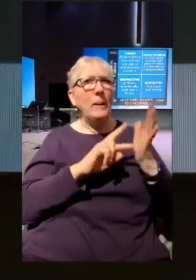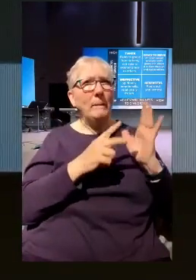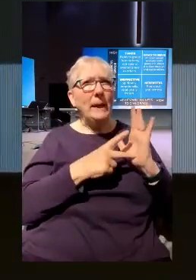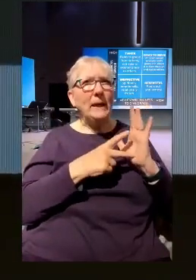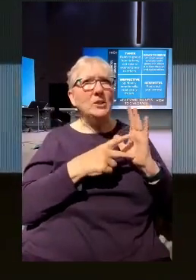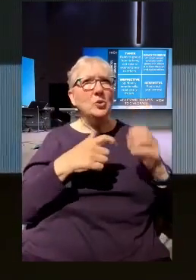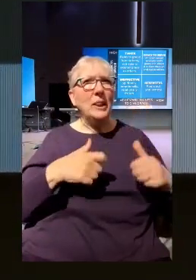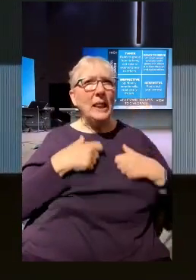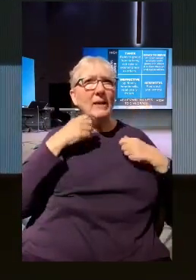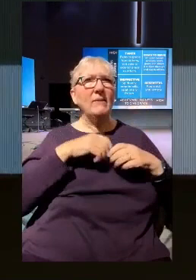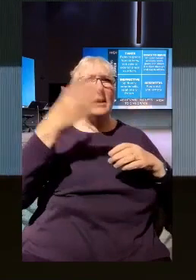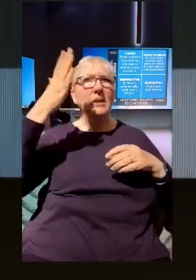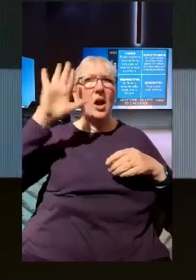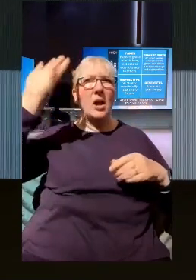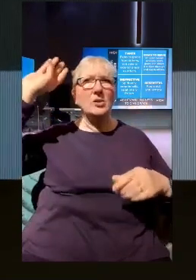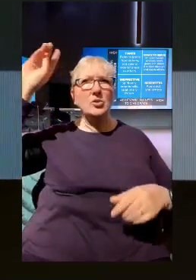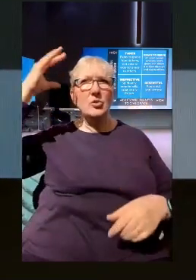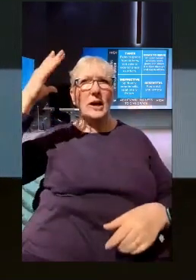God's grace.